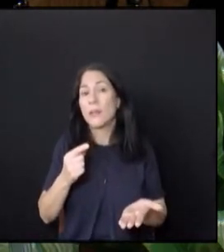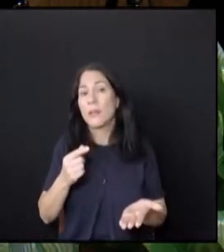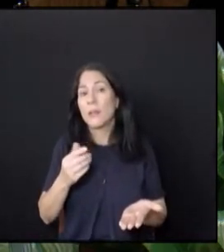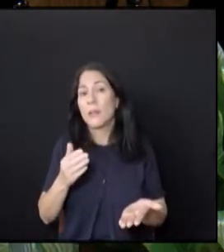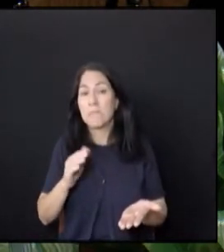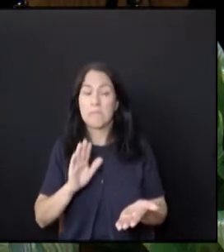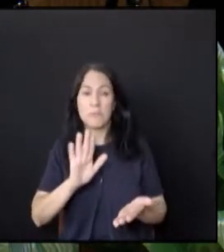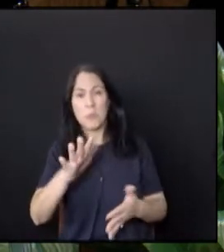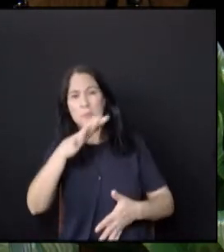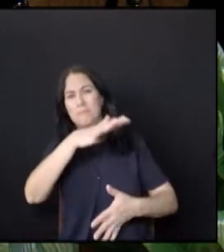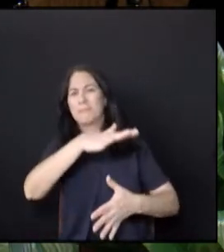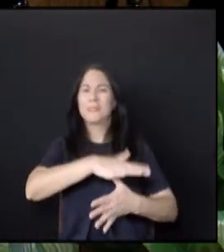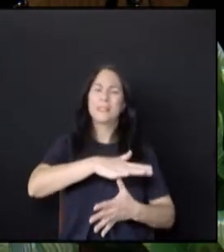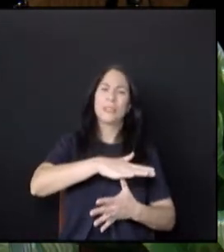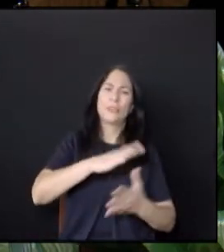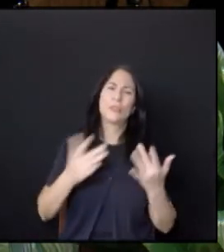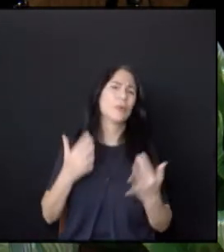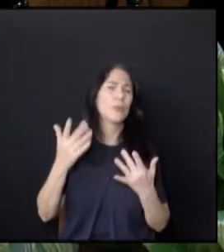You're a senior who's waited for this.